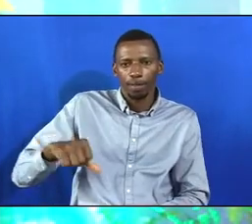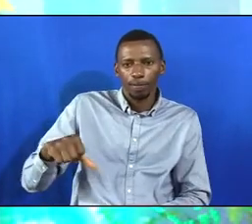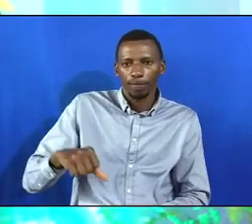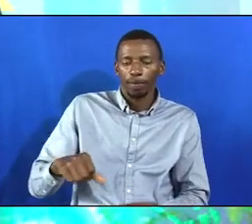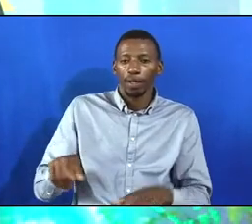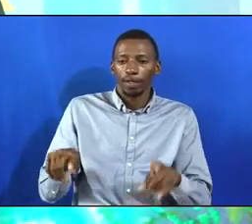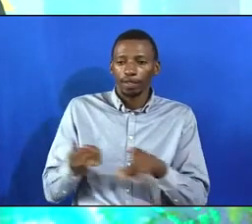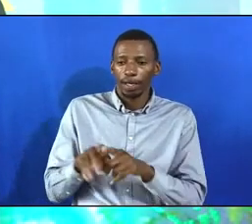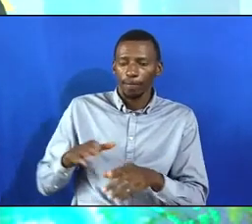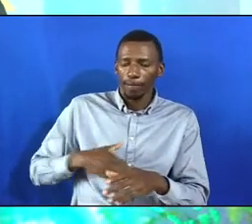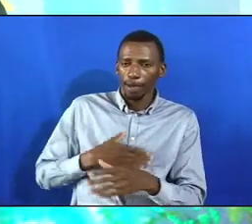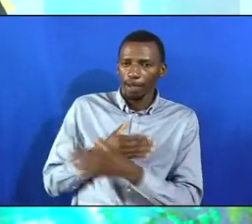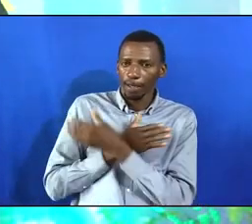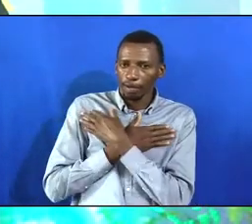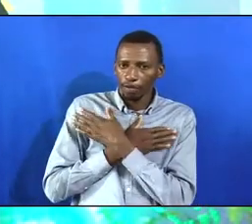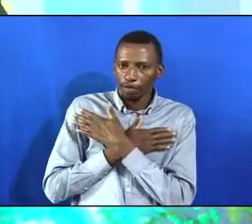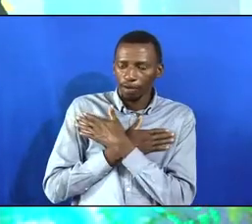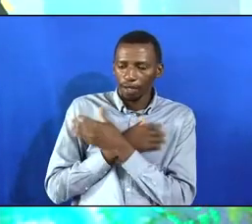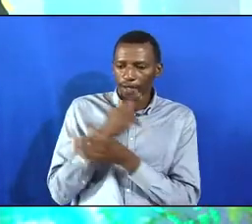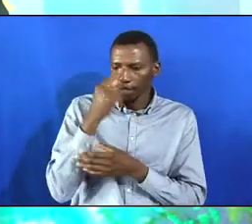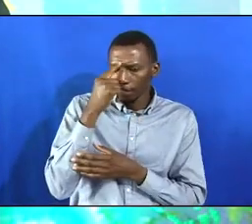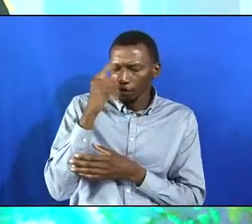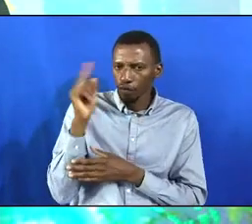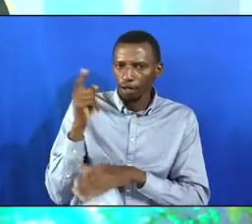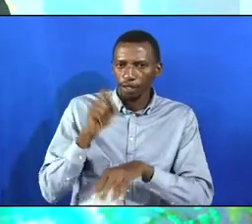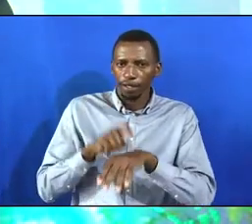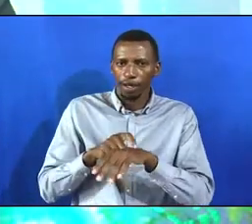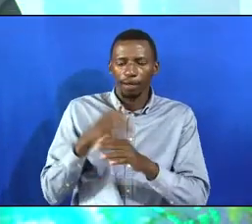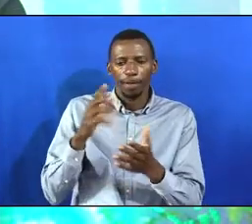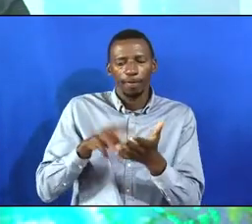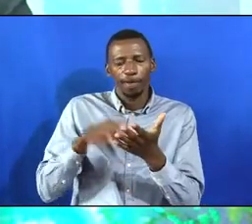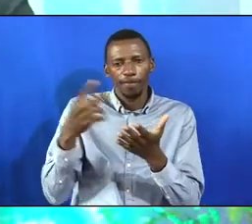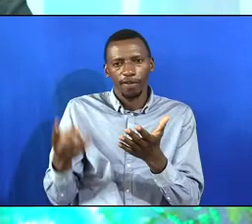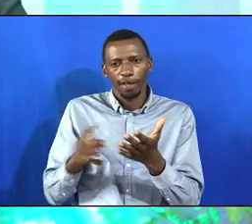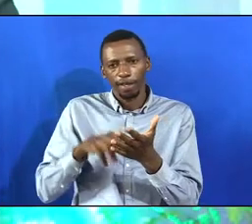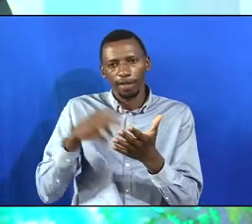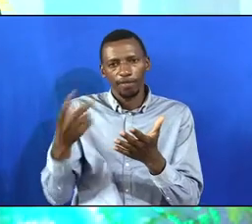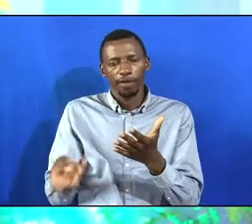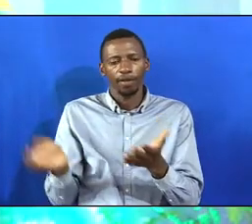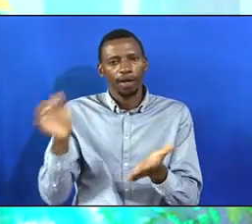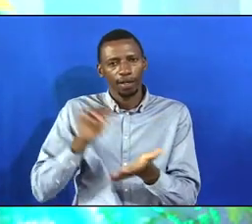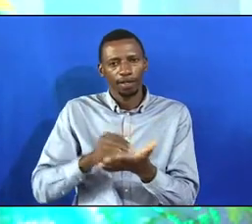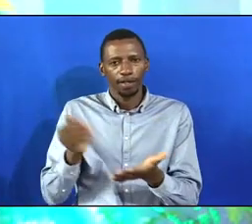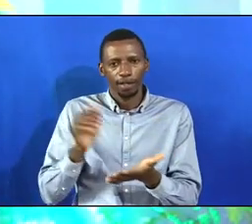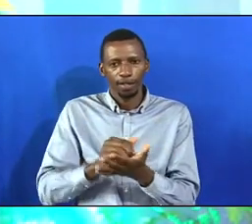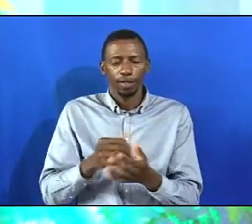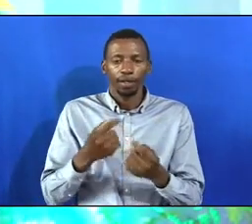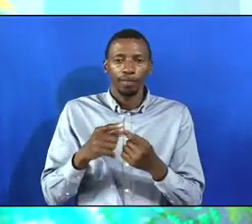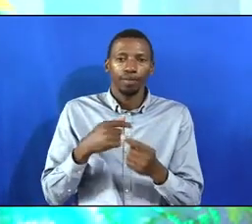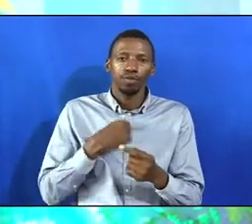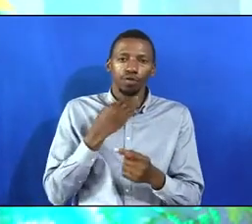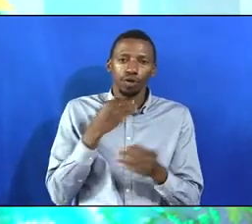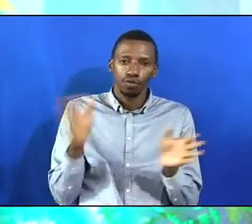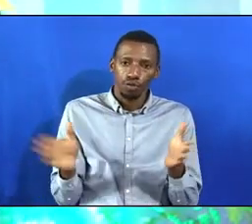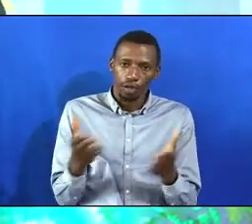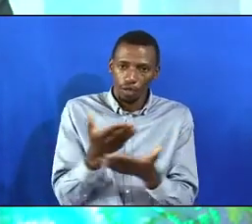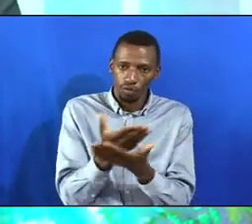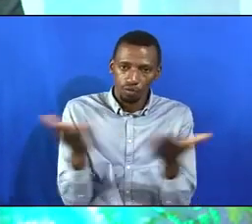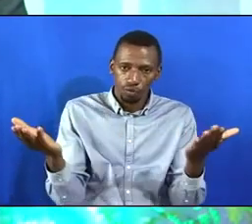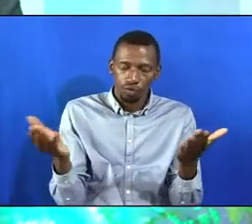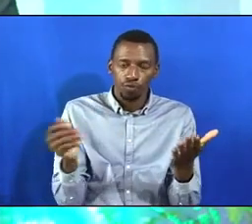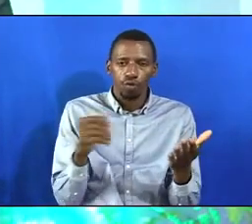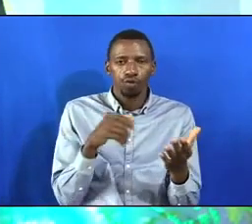time, it's possible you have failed again and again, but I want to tell you all is not lost with you.